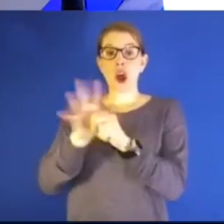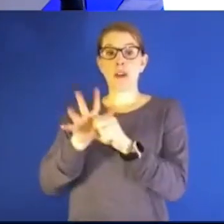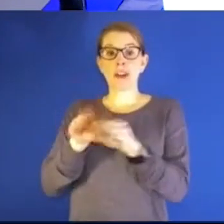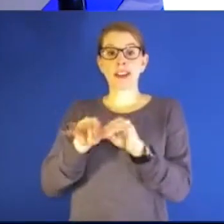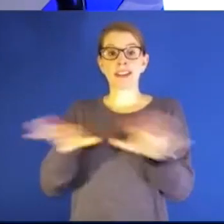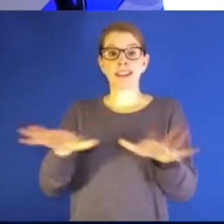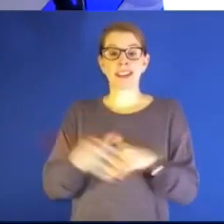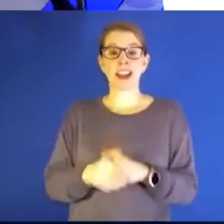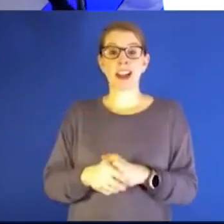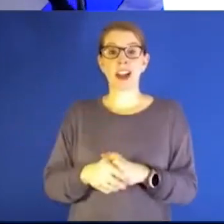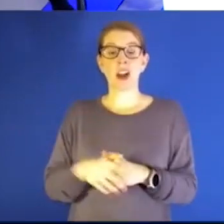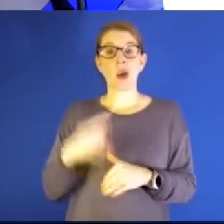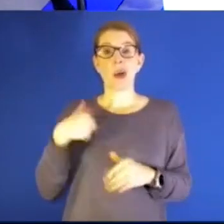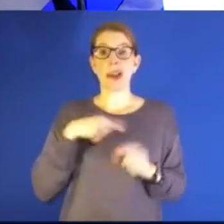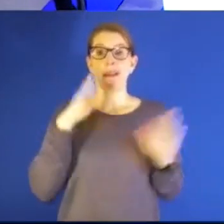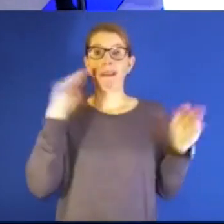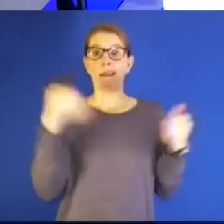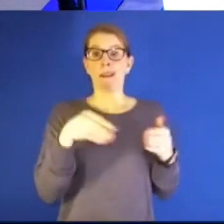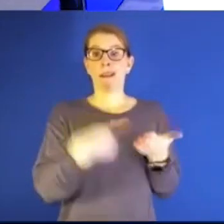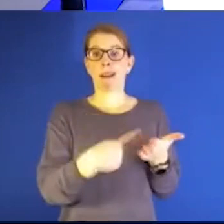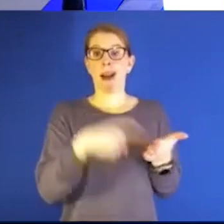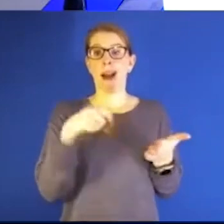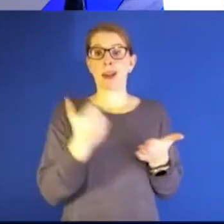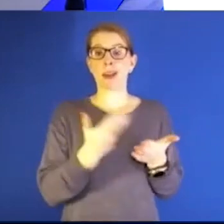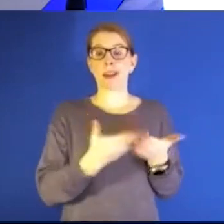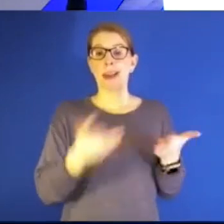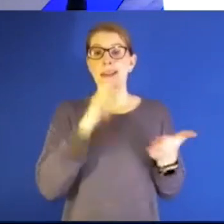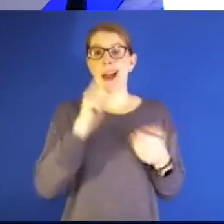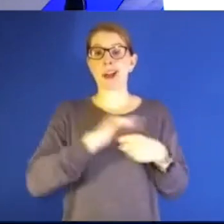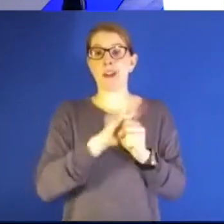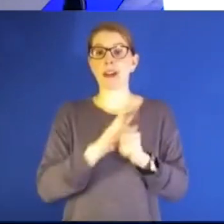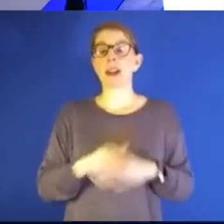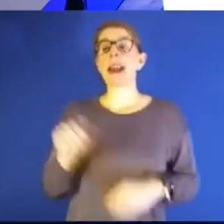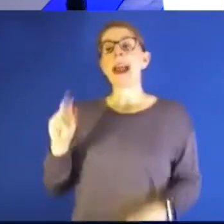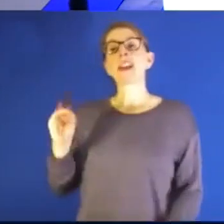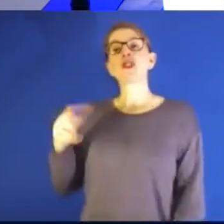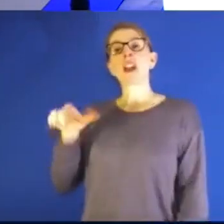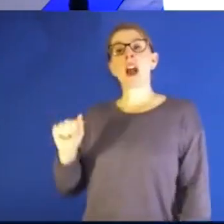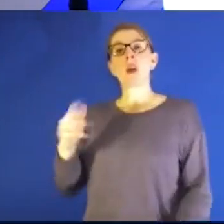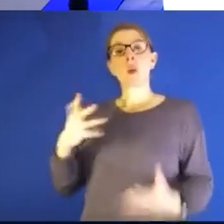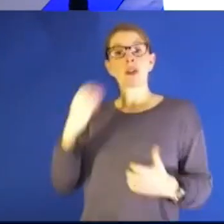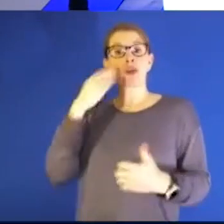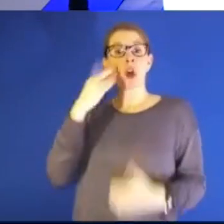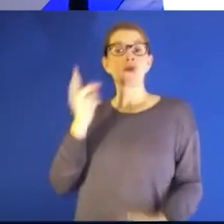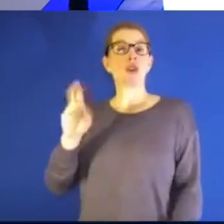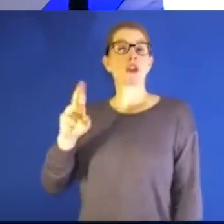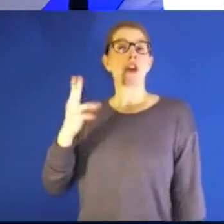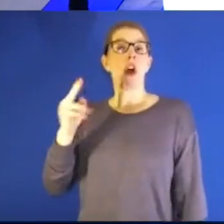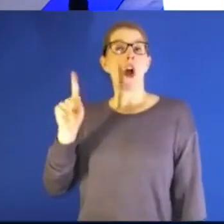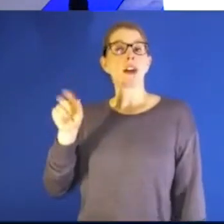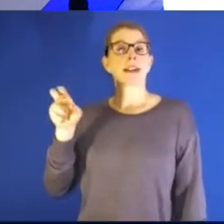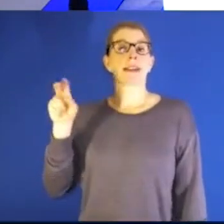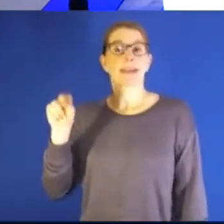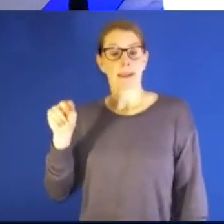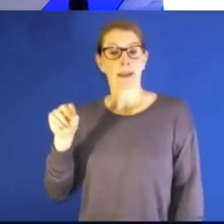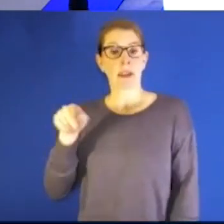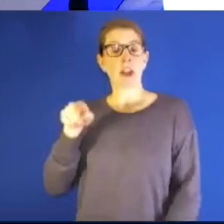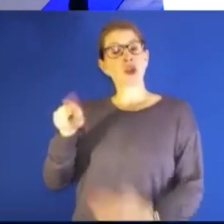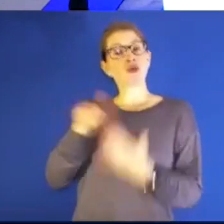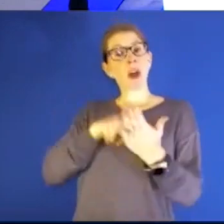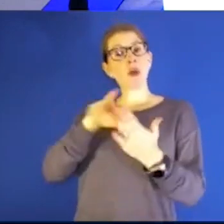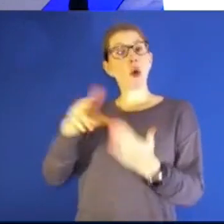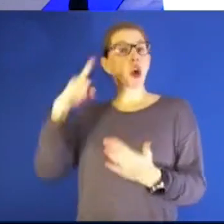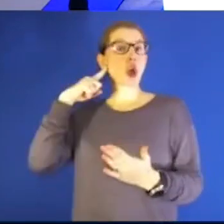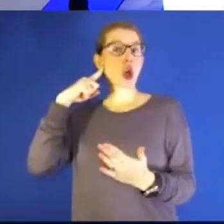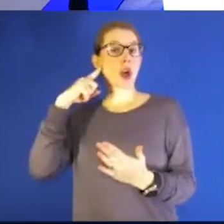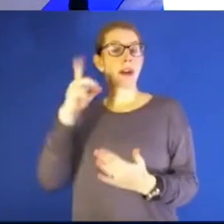Yeah, well, it was nice for a while. I know. Okay, so Angela wants to know, Dr. Hawkinson, have you all read or heard about how Denmark